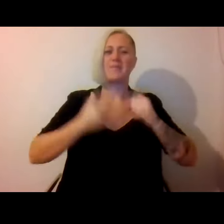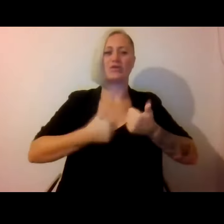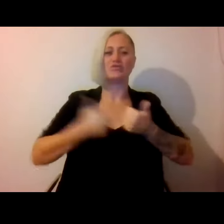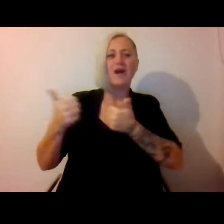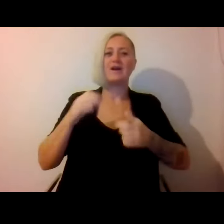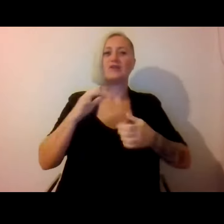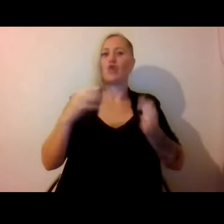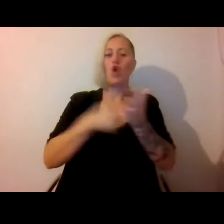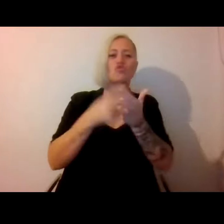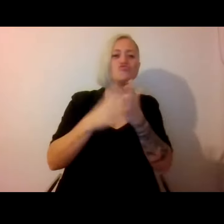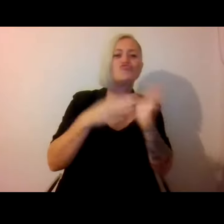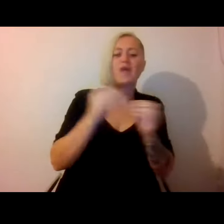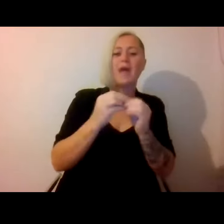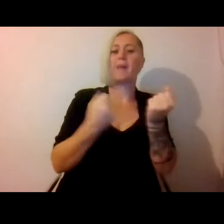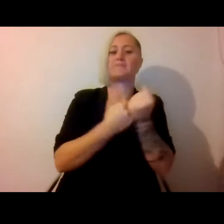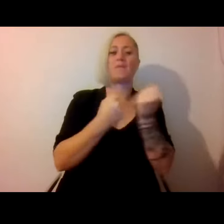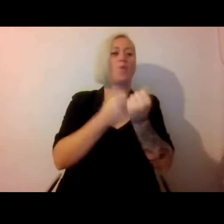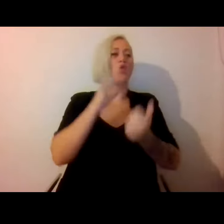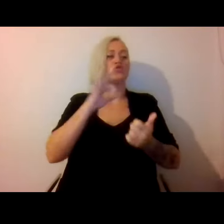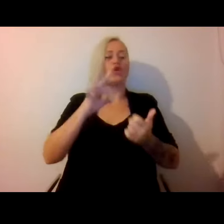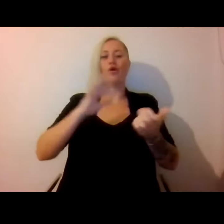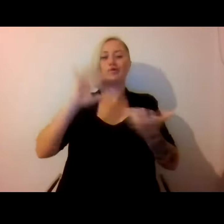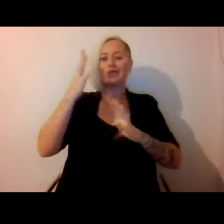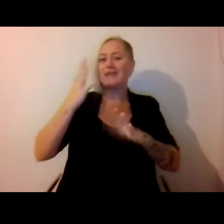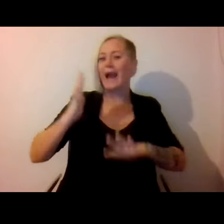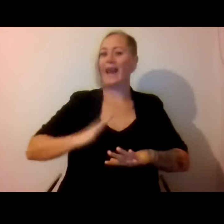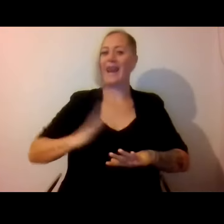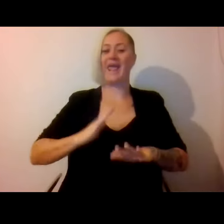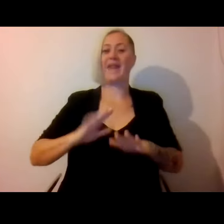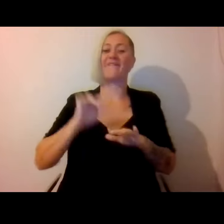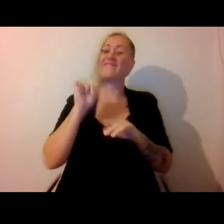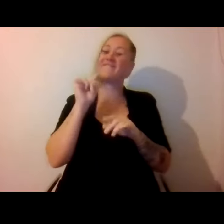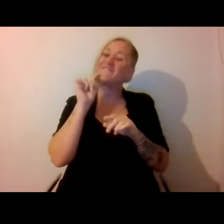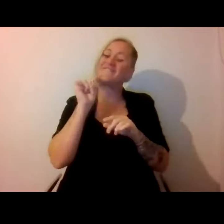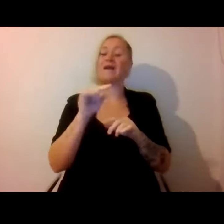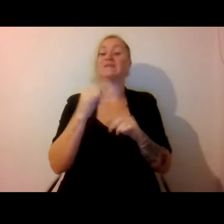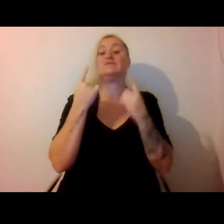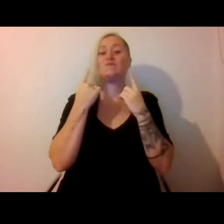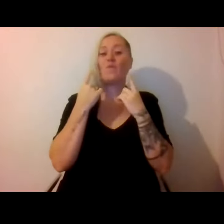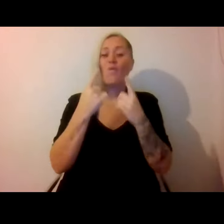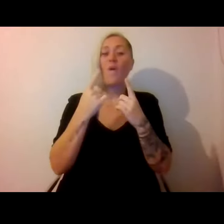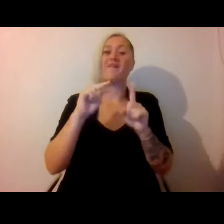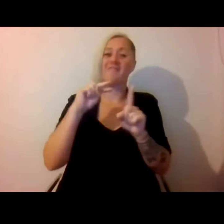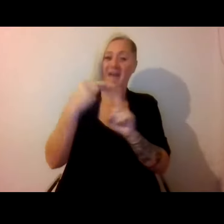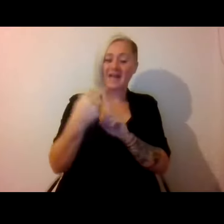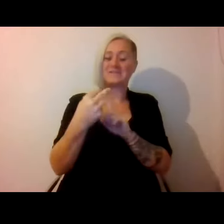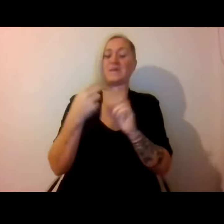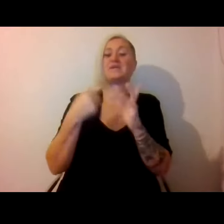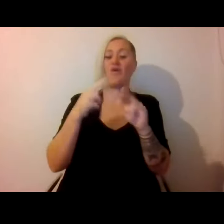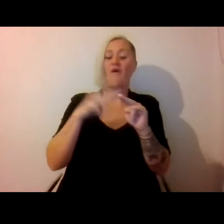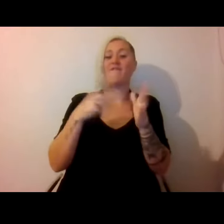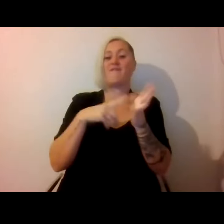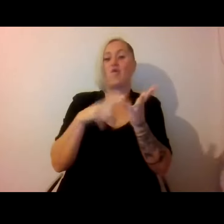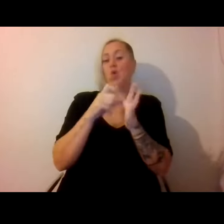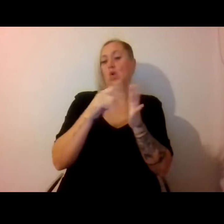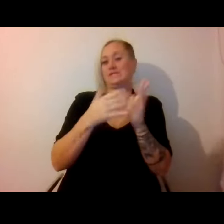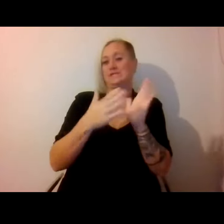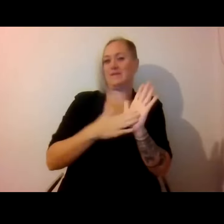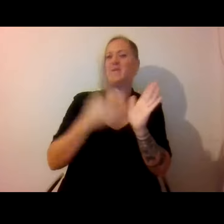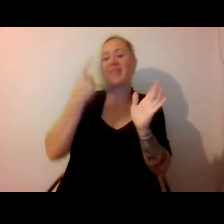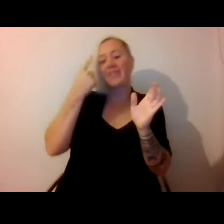sign language is needed. That's one of the worst aspects of autism that has happened, I think, like what Darren was